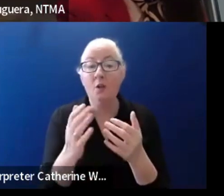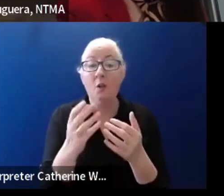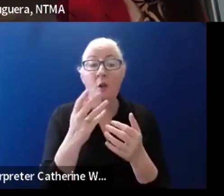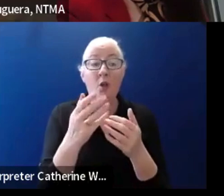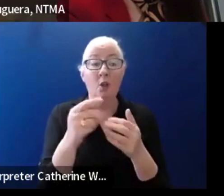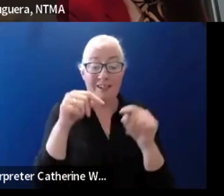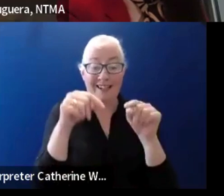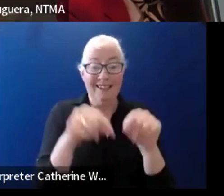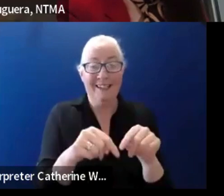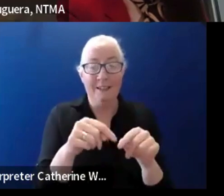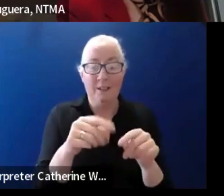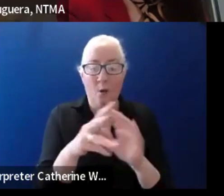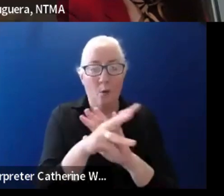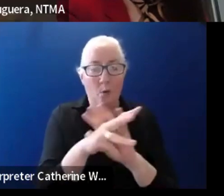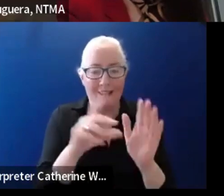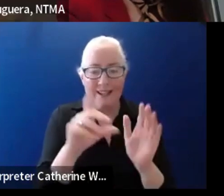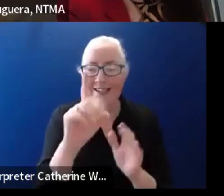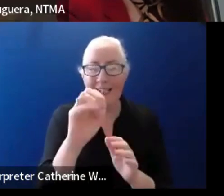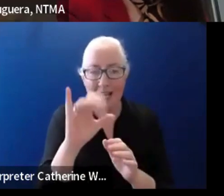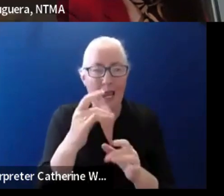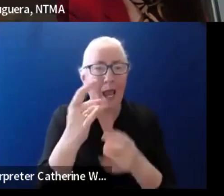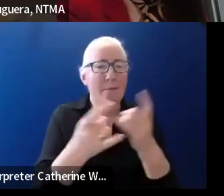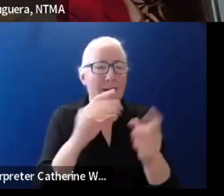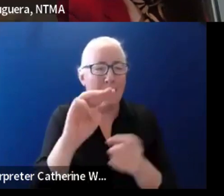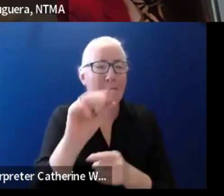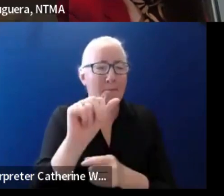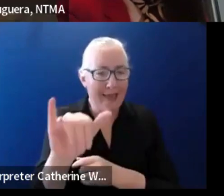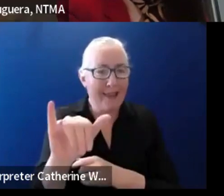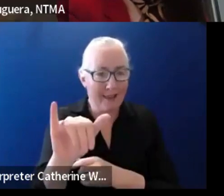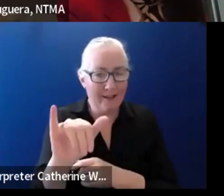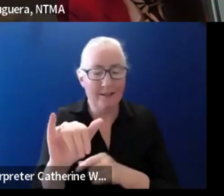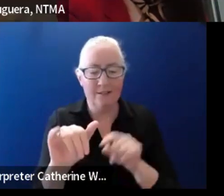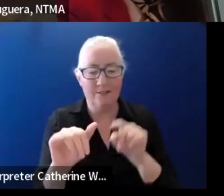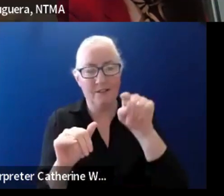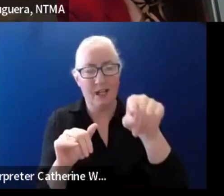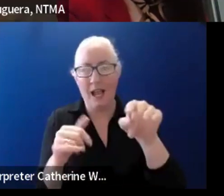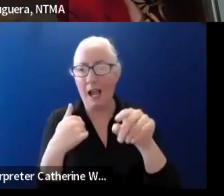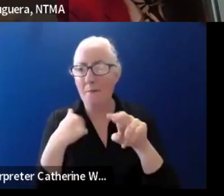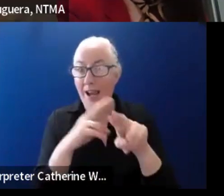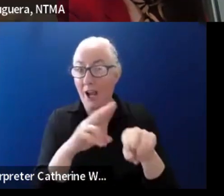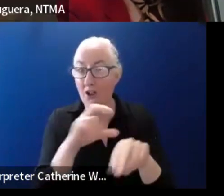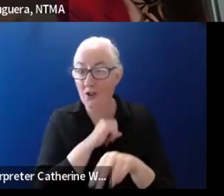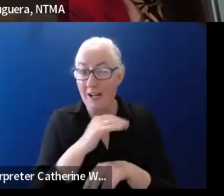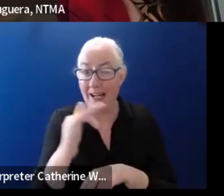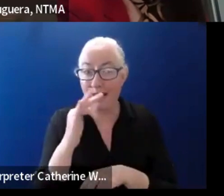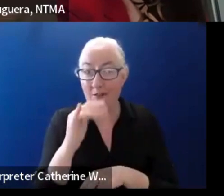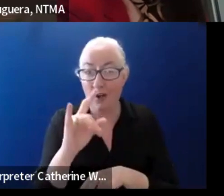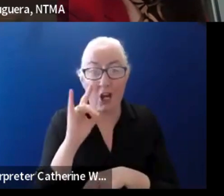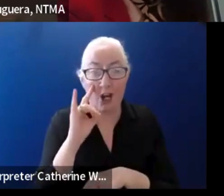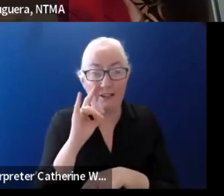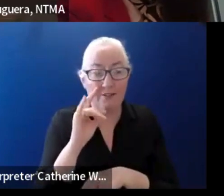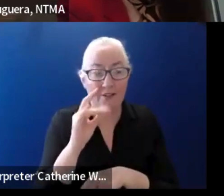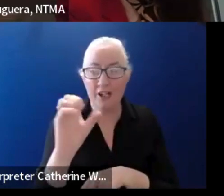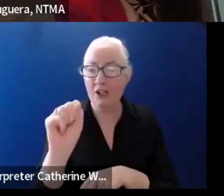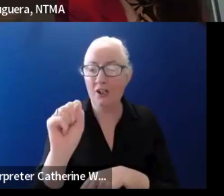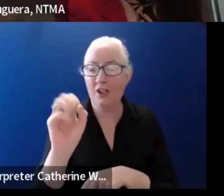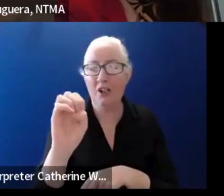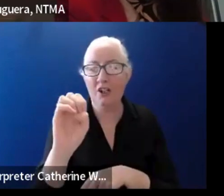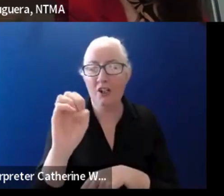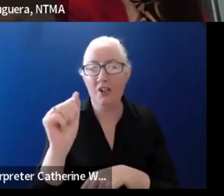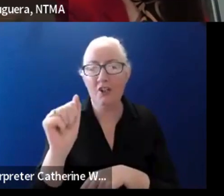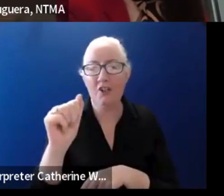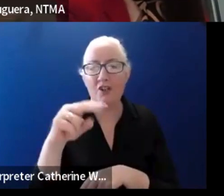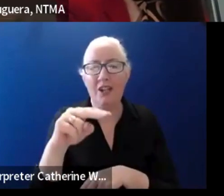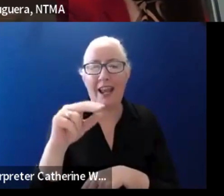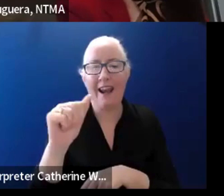this D&I week, which is happening in May, is just, I'm not sure if people have heard of Shanakiha, but that was started